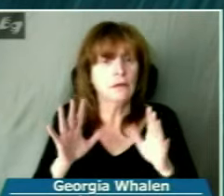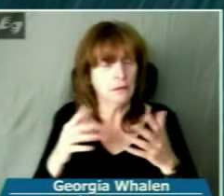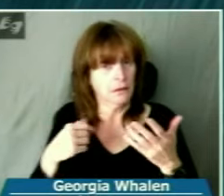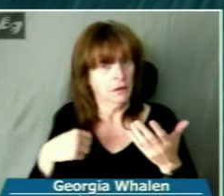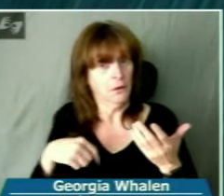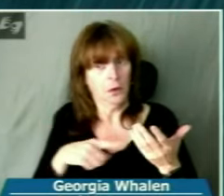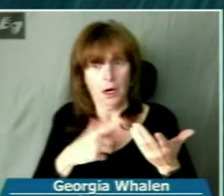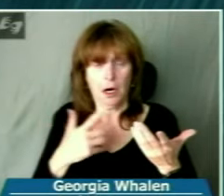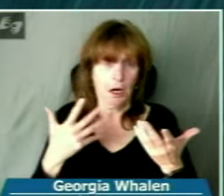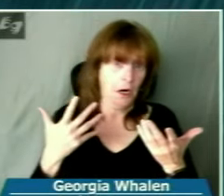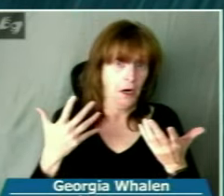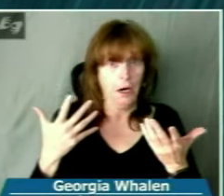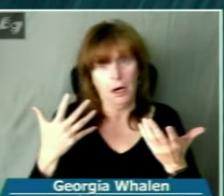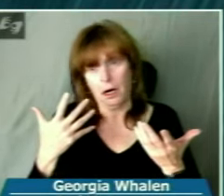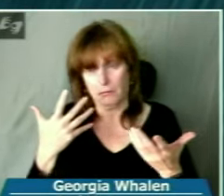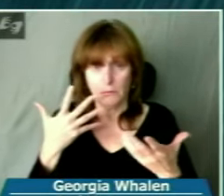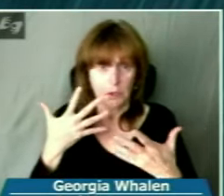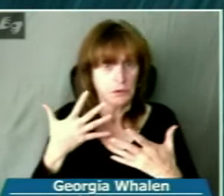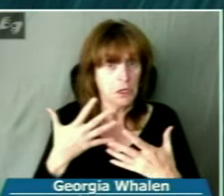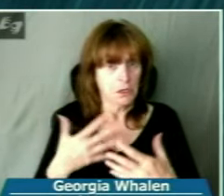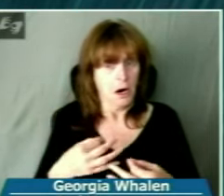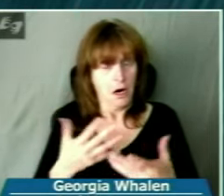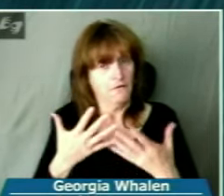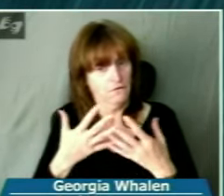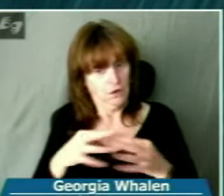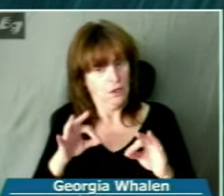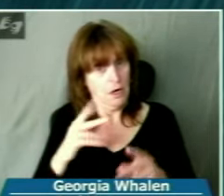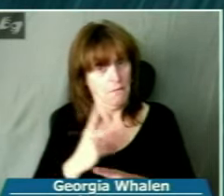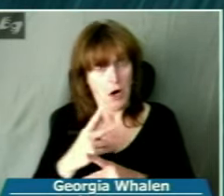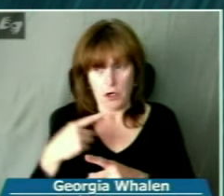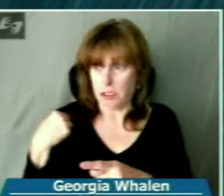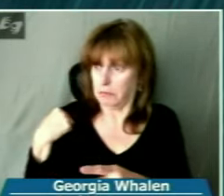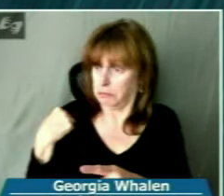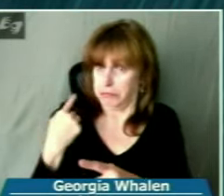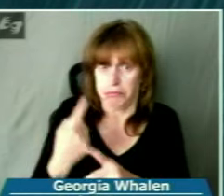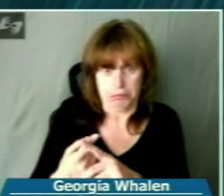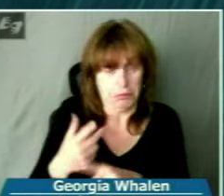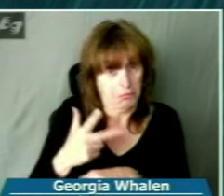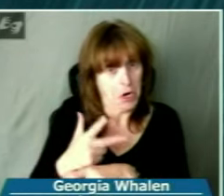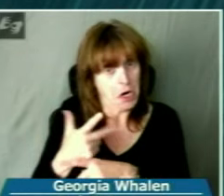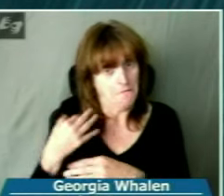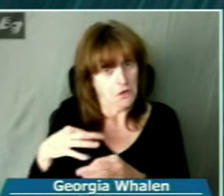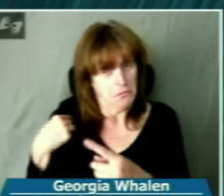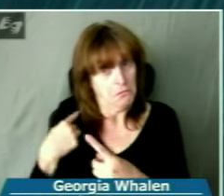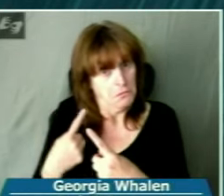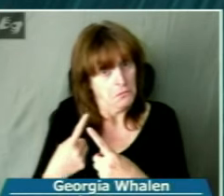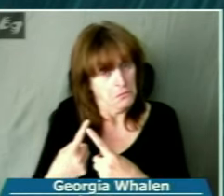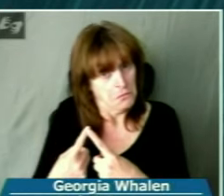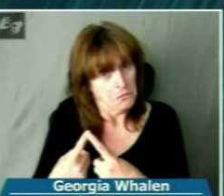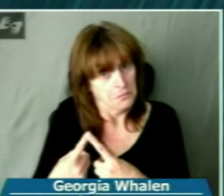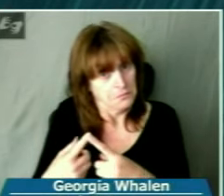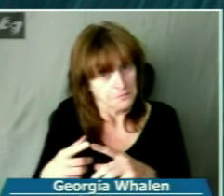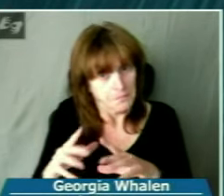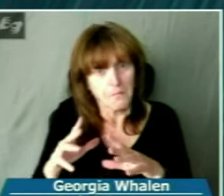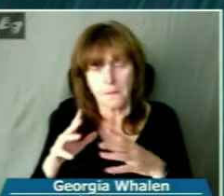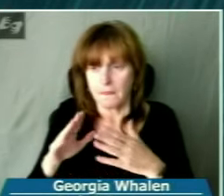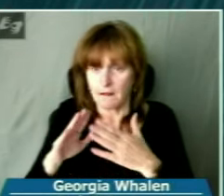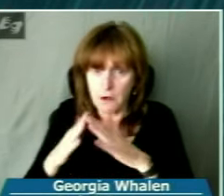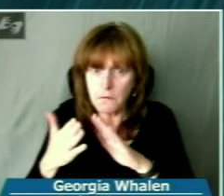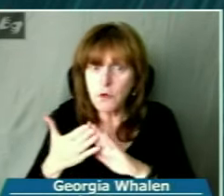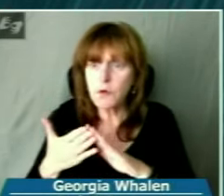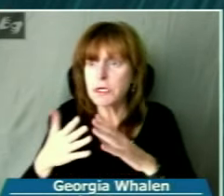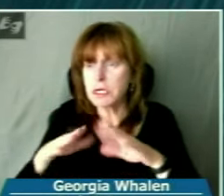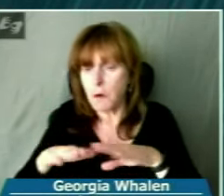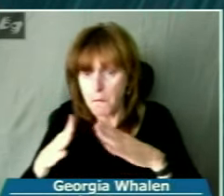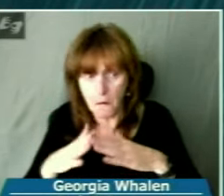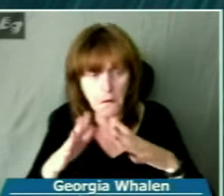of not charging for parking as a result of needing to do some things and open up some spaces downtown in particular, but around the community. I will